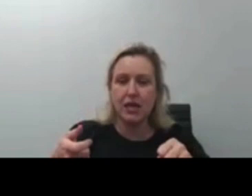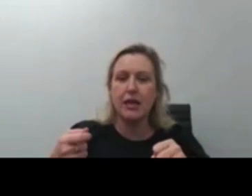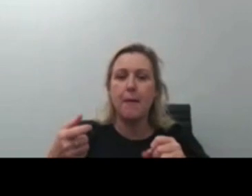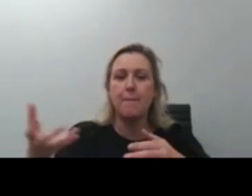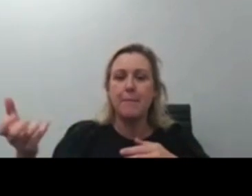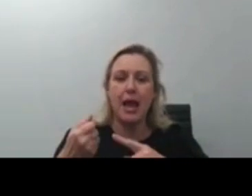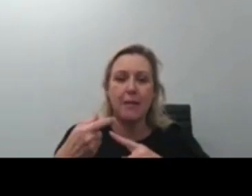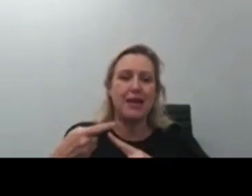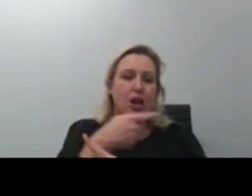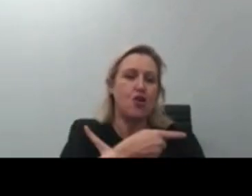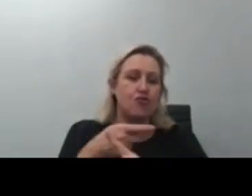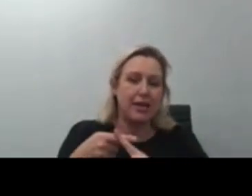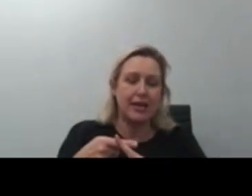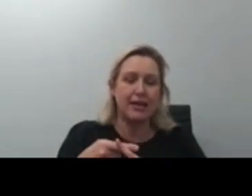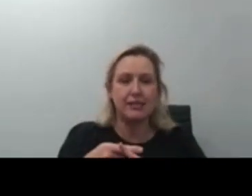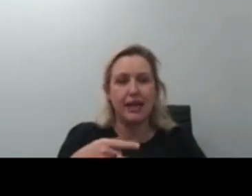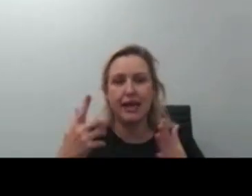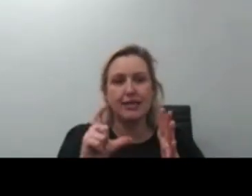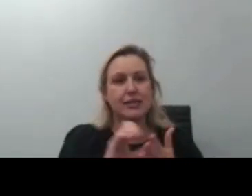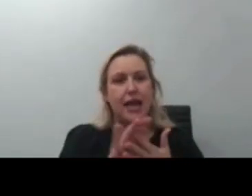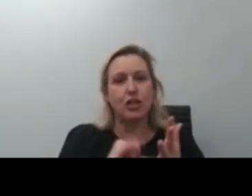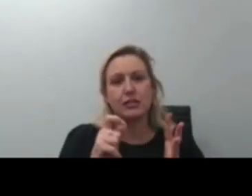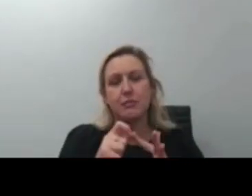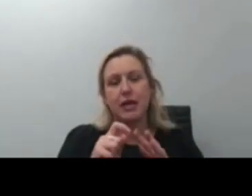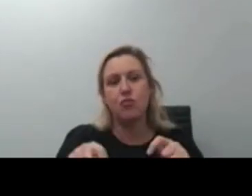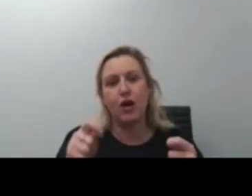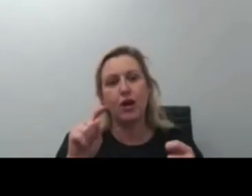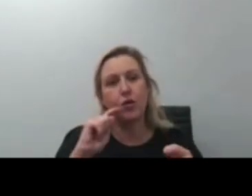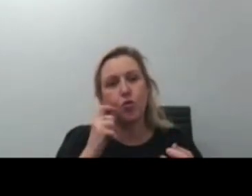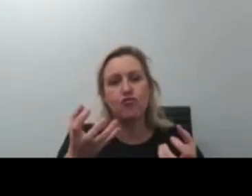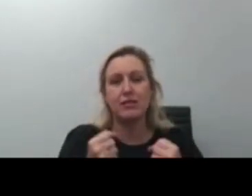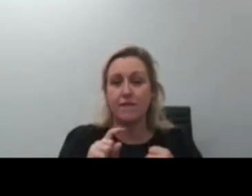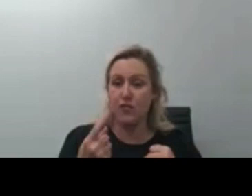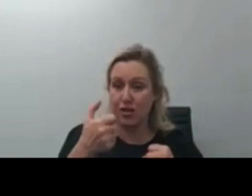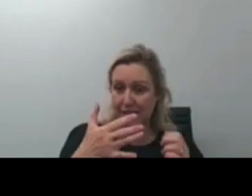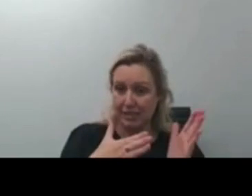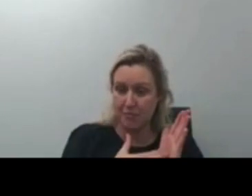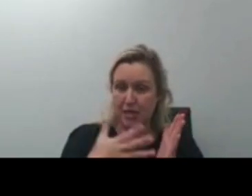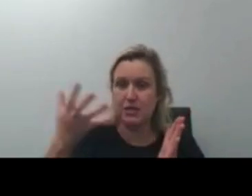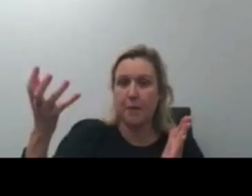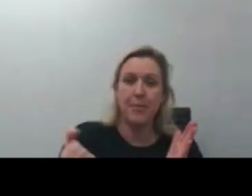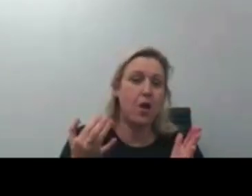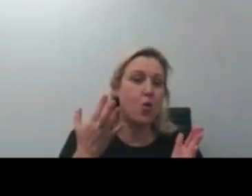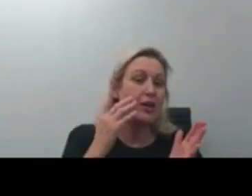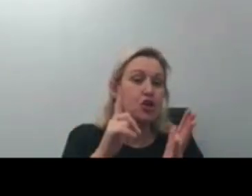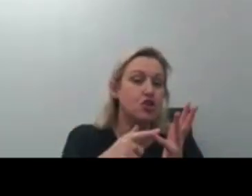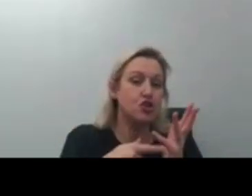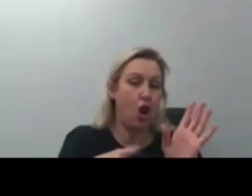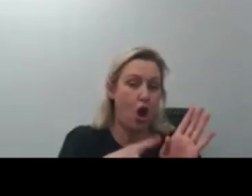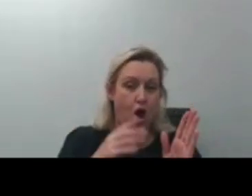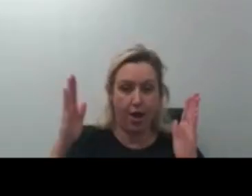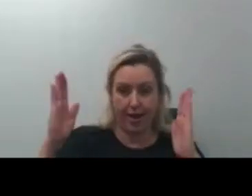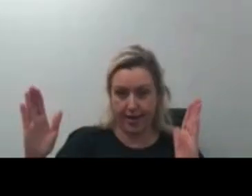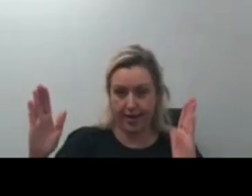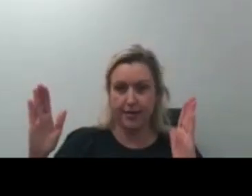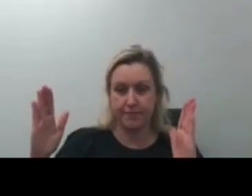model, and all CHSP providers will receive their first 6 months of payment in July.